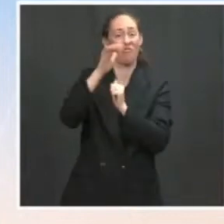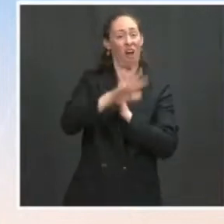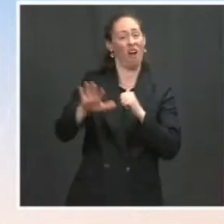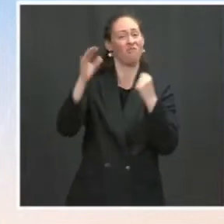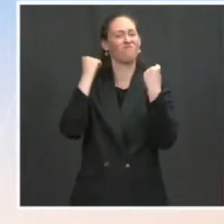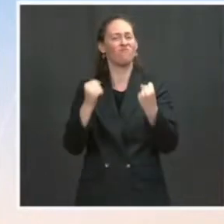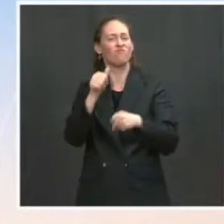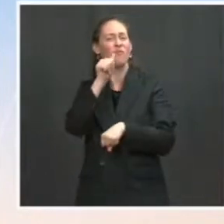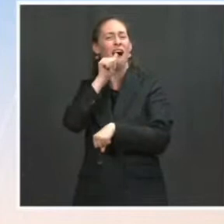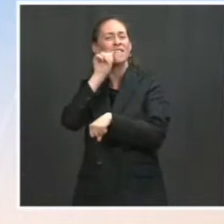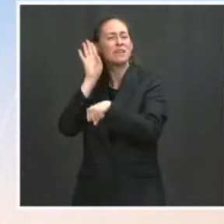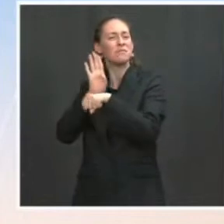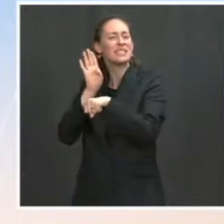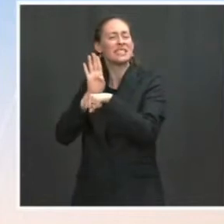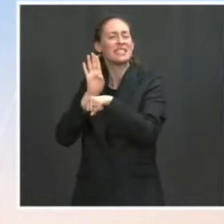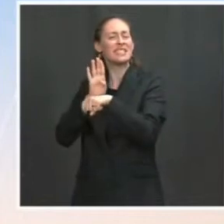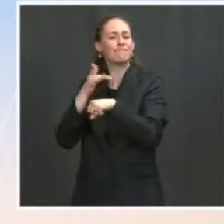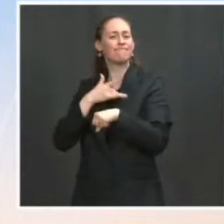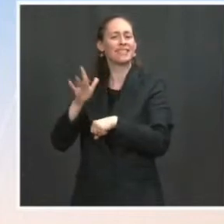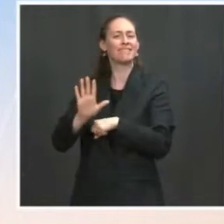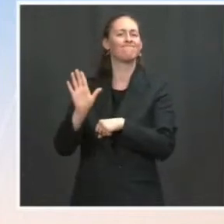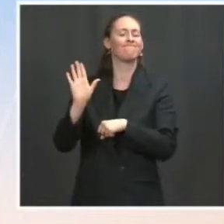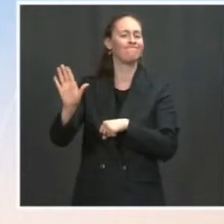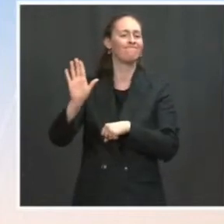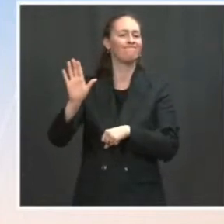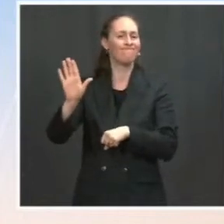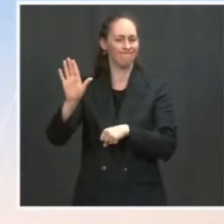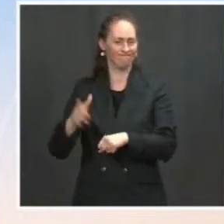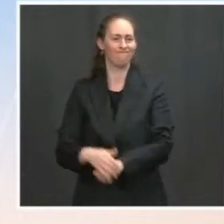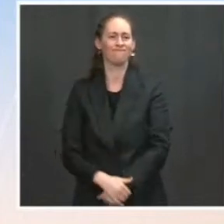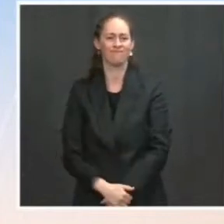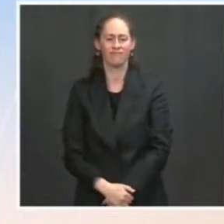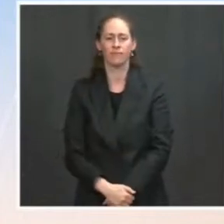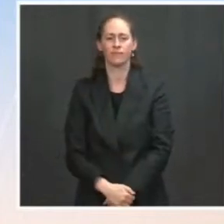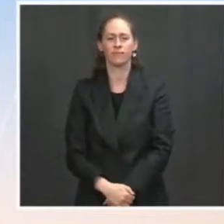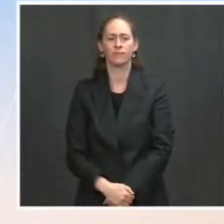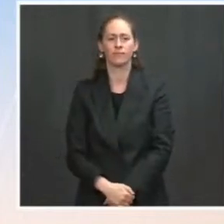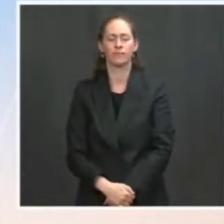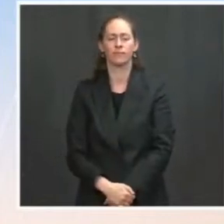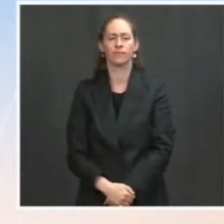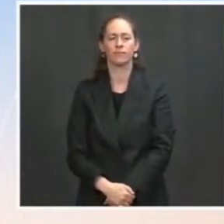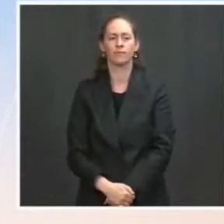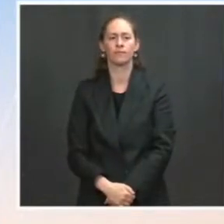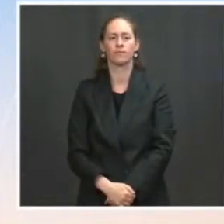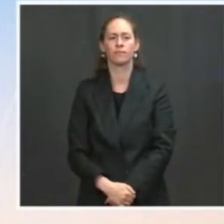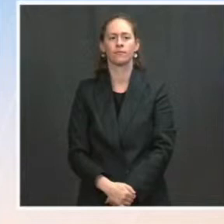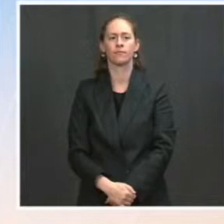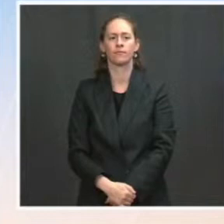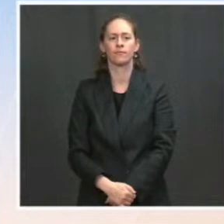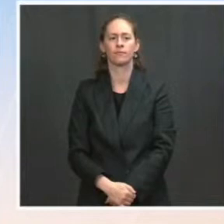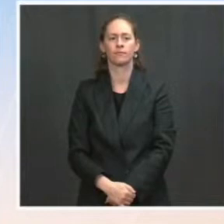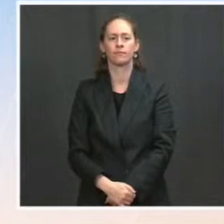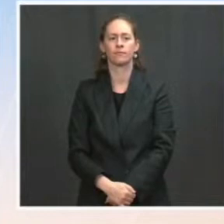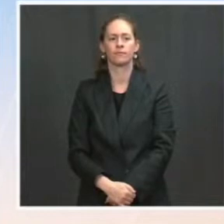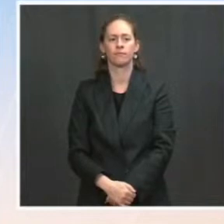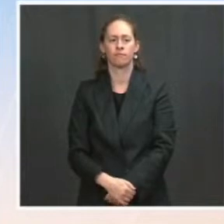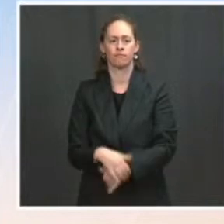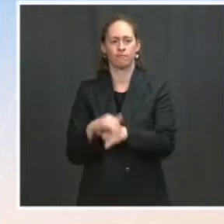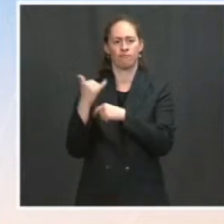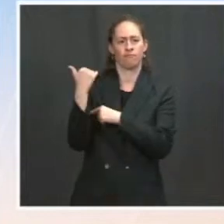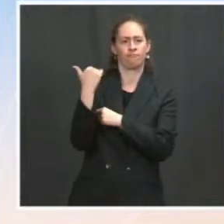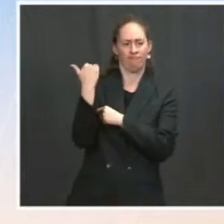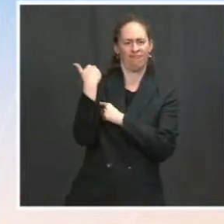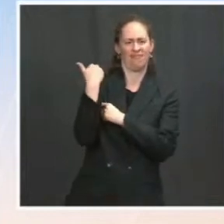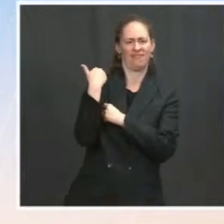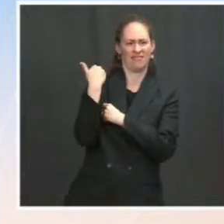initiative to enhance the security of critical infrastructure systems and improve visibility across their operational control systems,